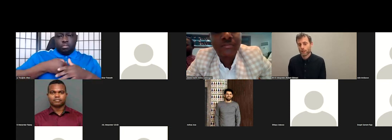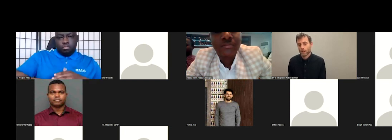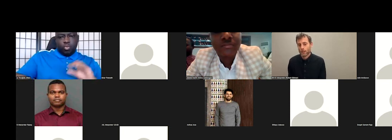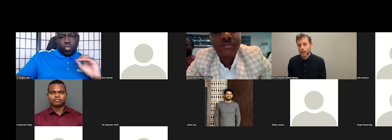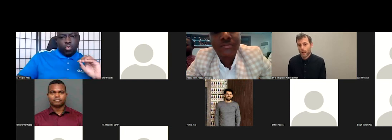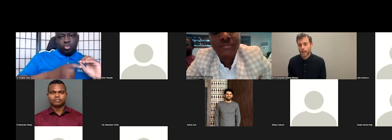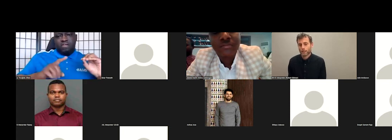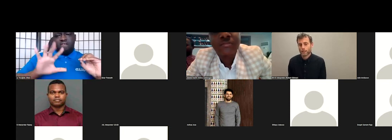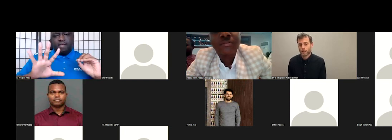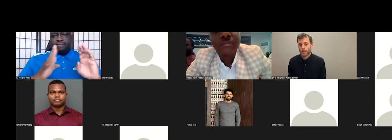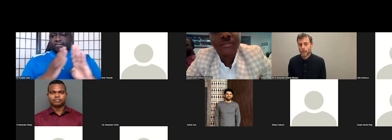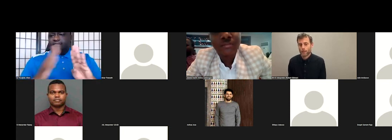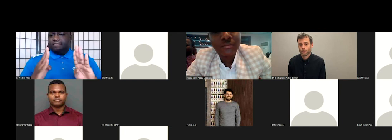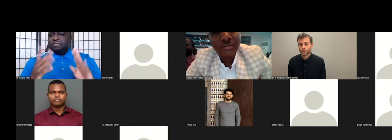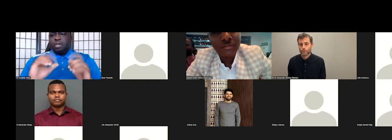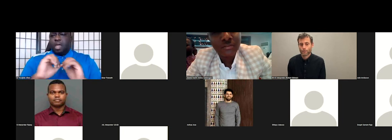skills. And